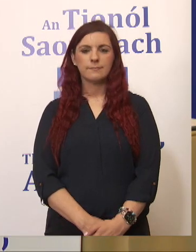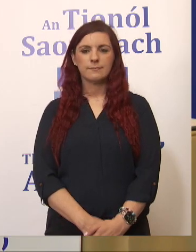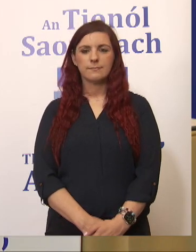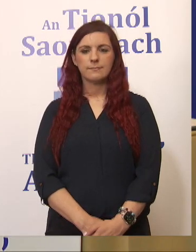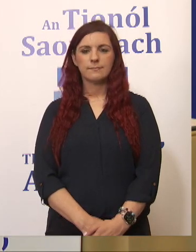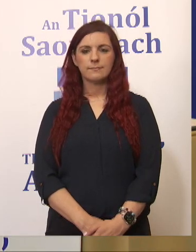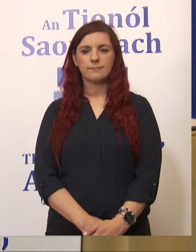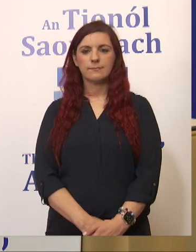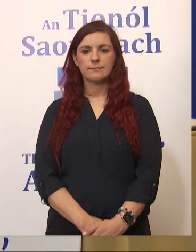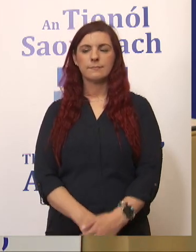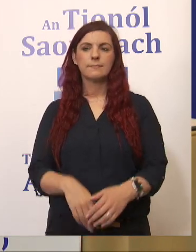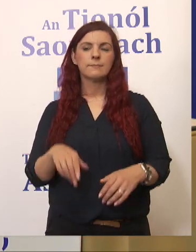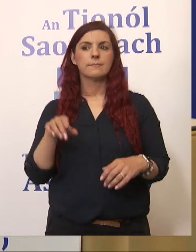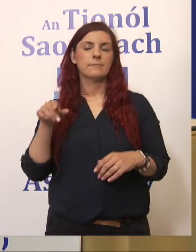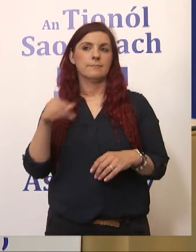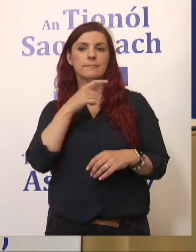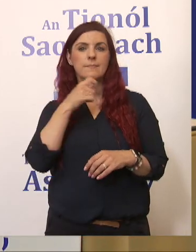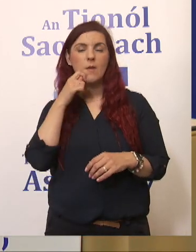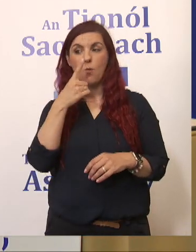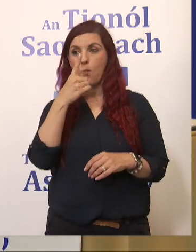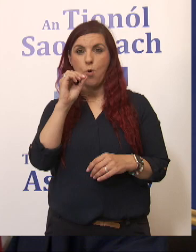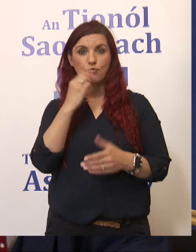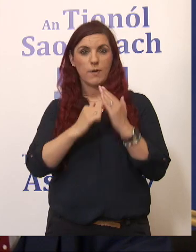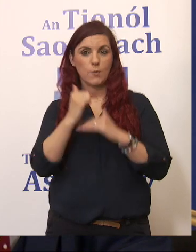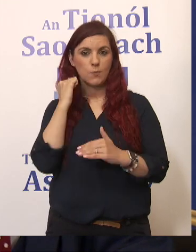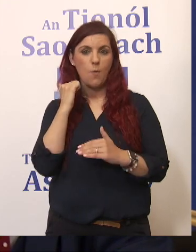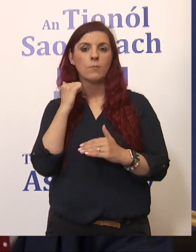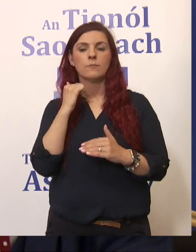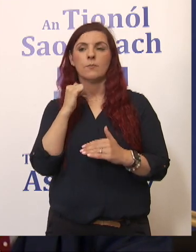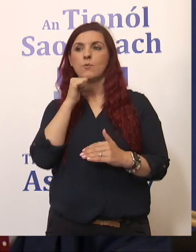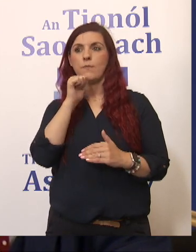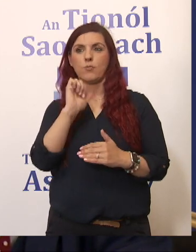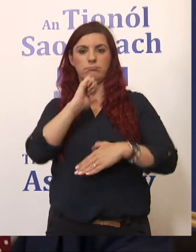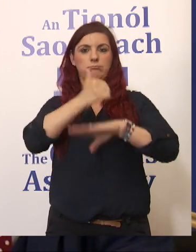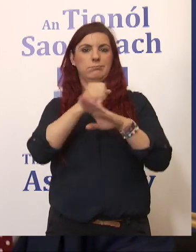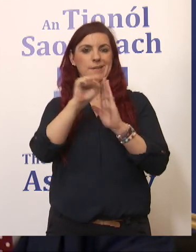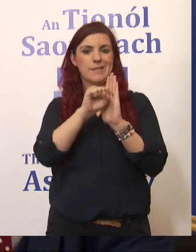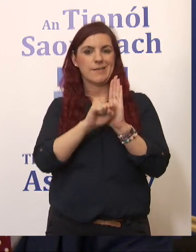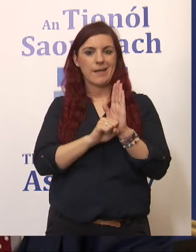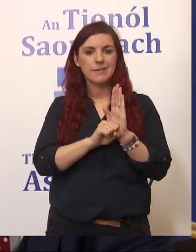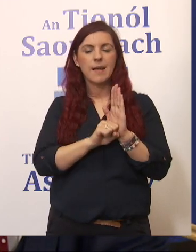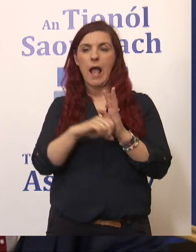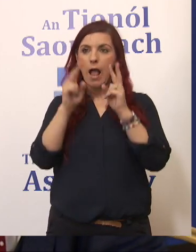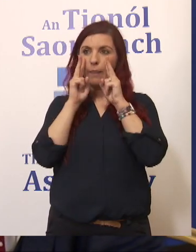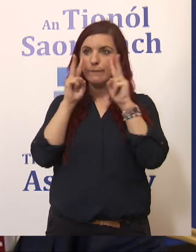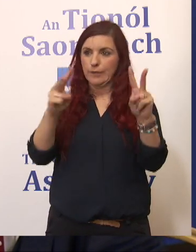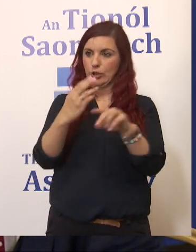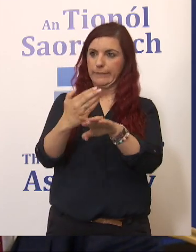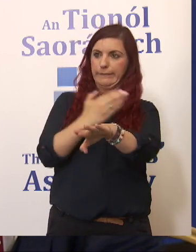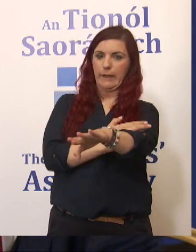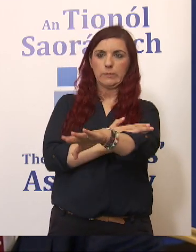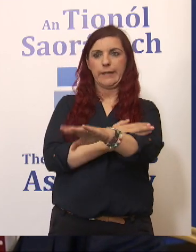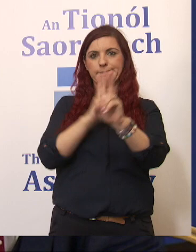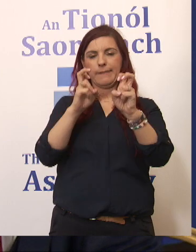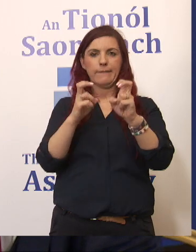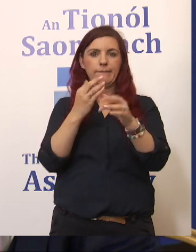just before Niamh leaves the stage, so again, 100 years ago from the creation of the state and the vision of our founding fathers